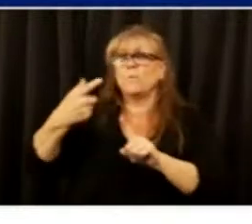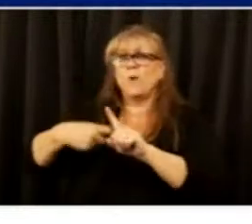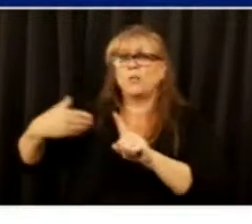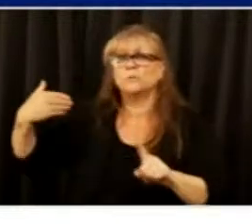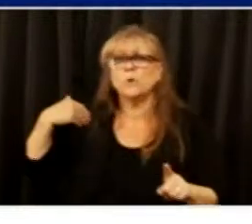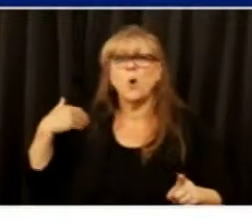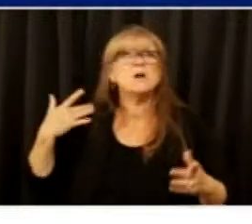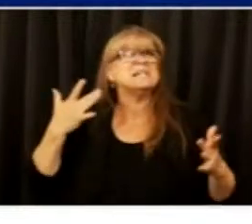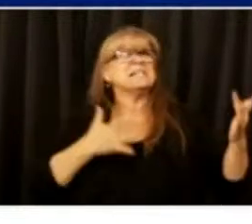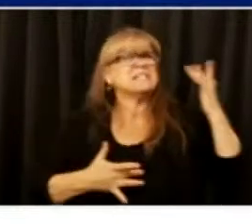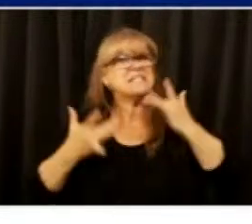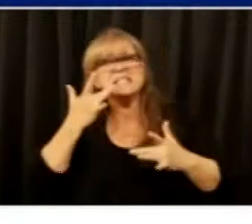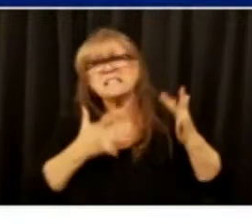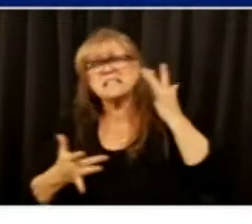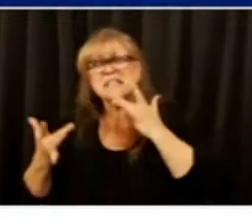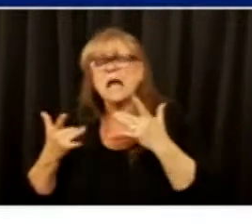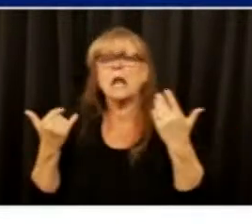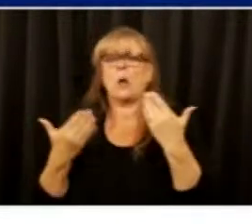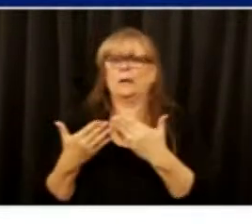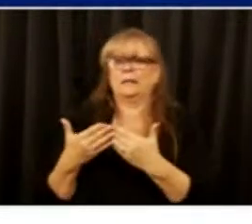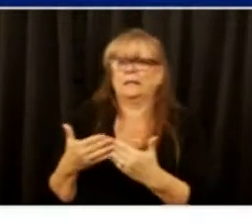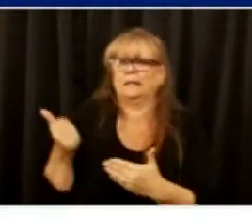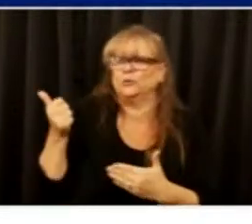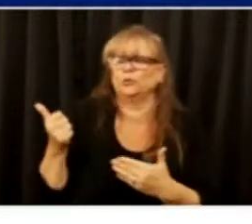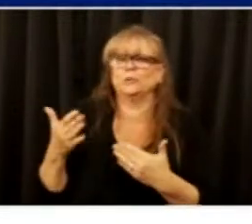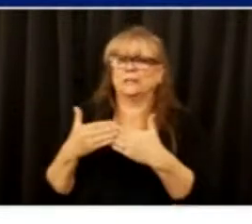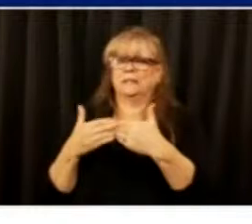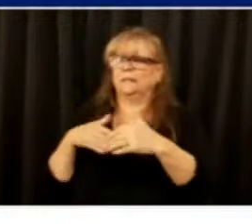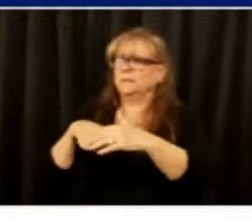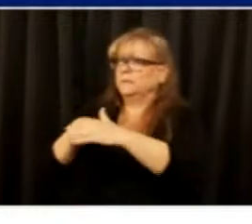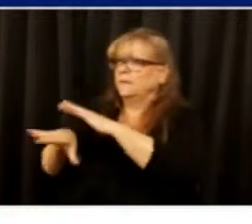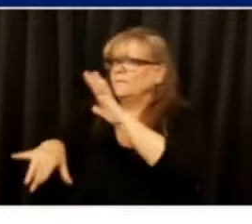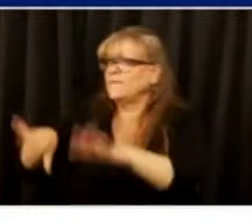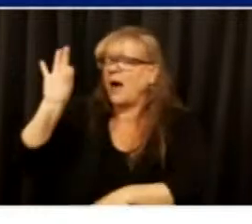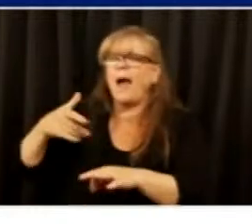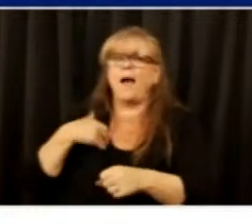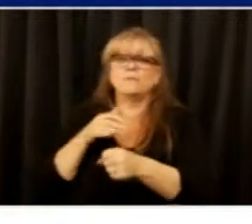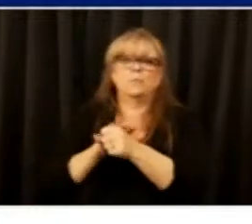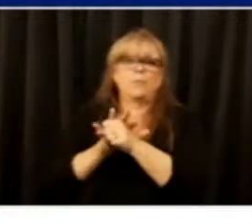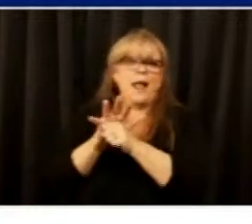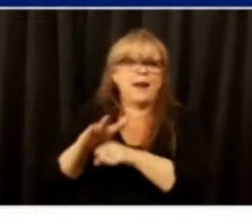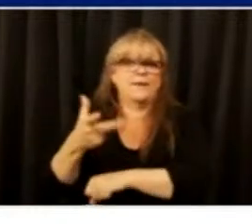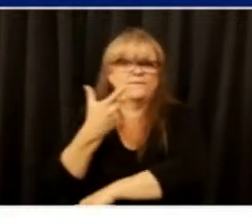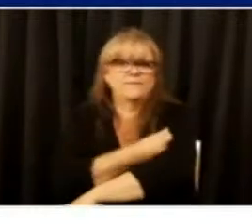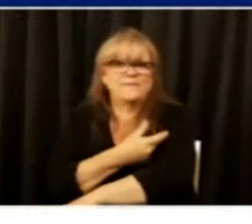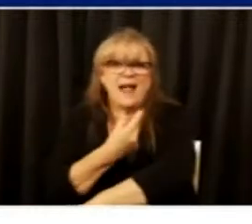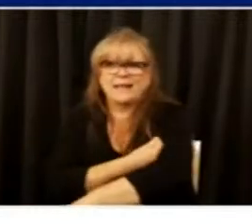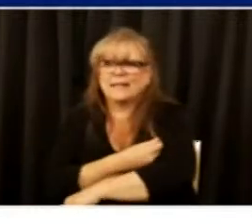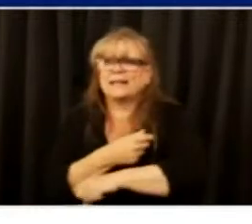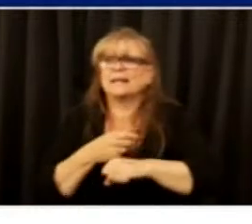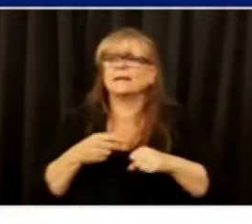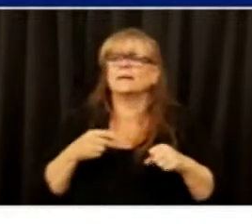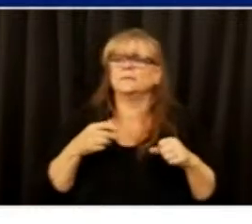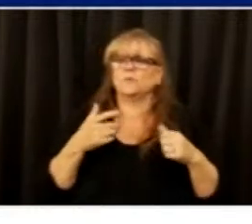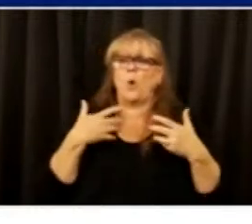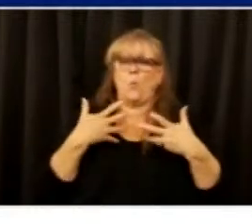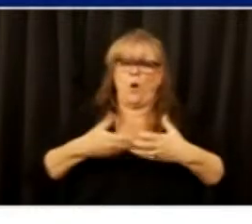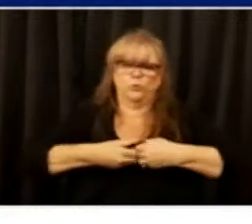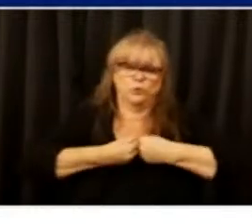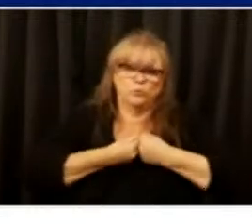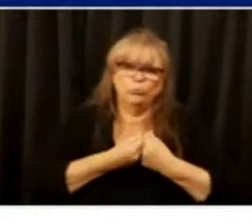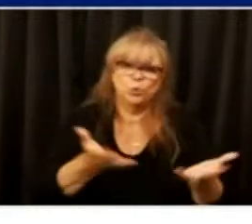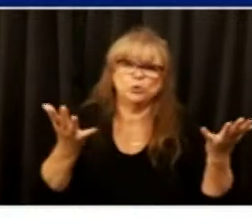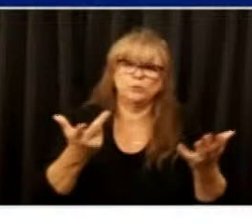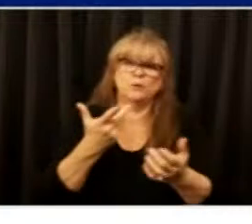vaccine in the state. We are prioritizing making it available to everybody rather than using every dose of the vaccine that we